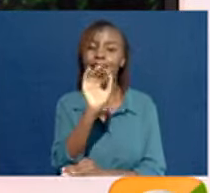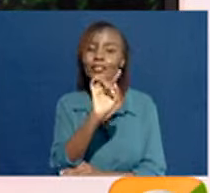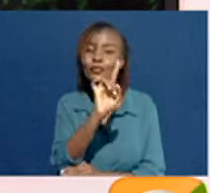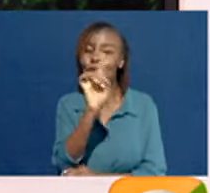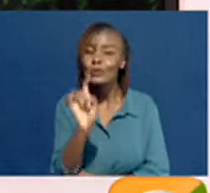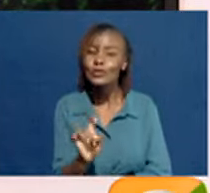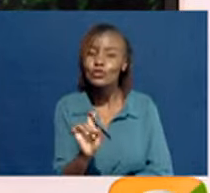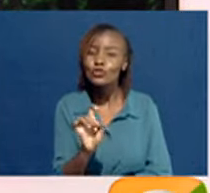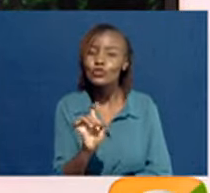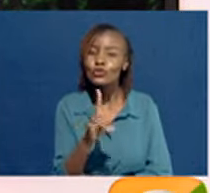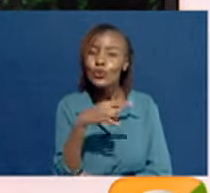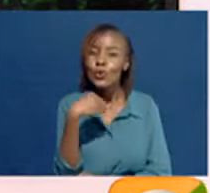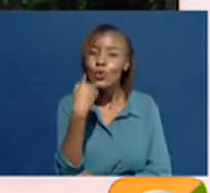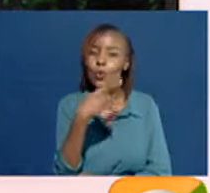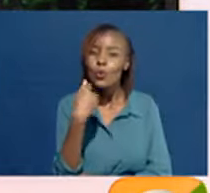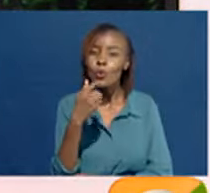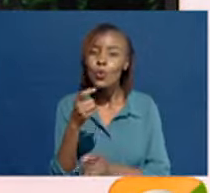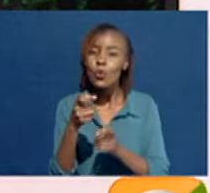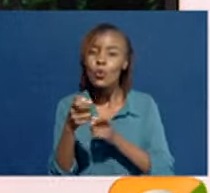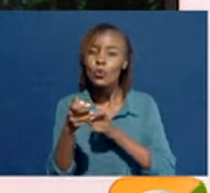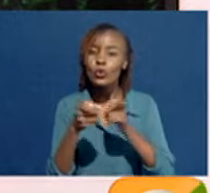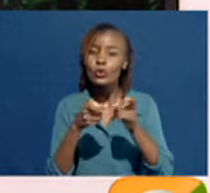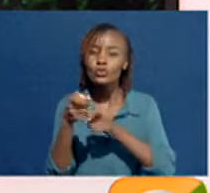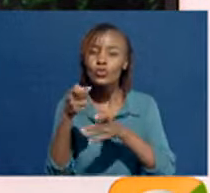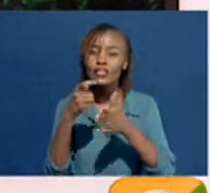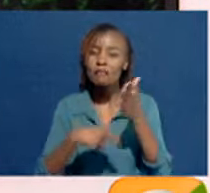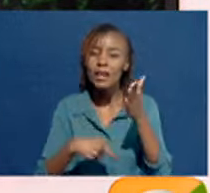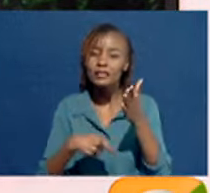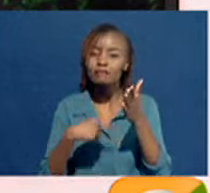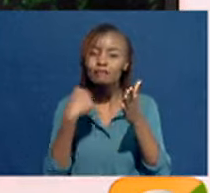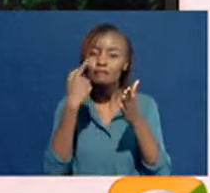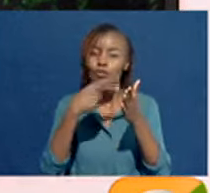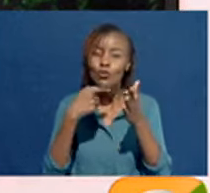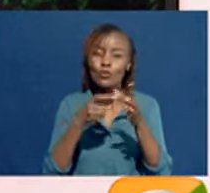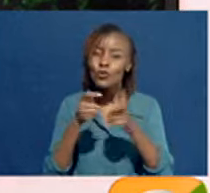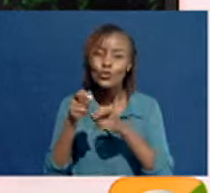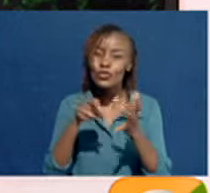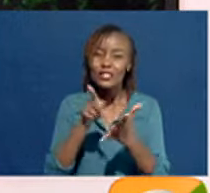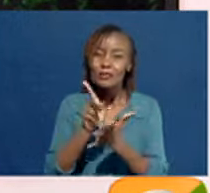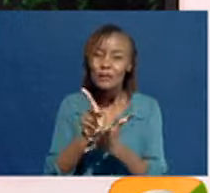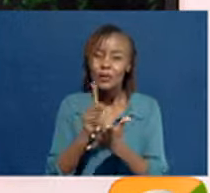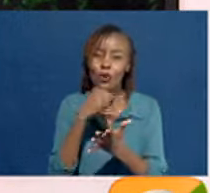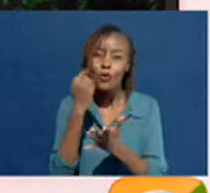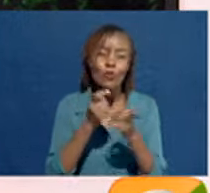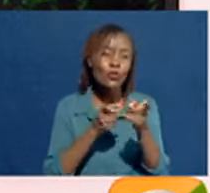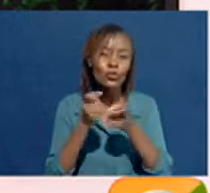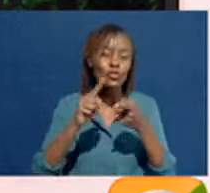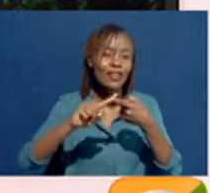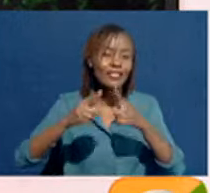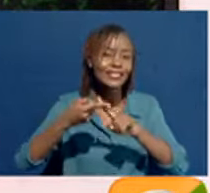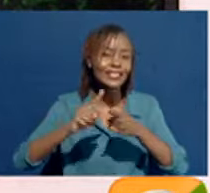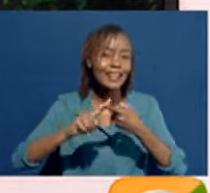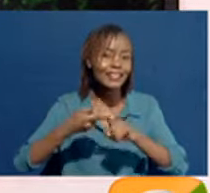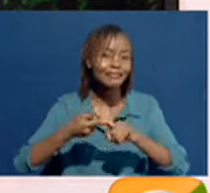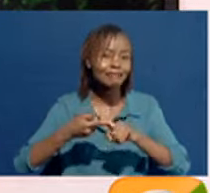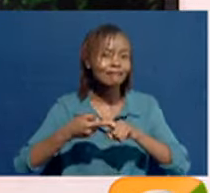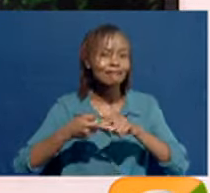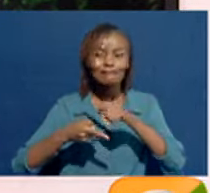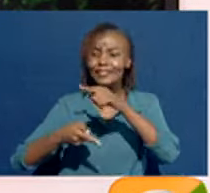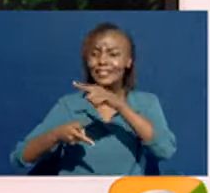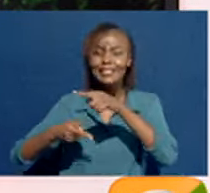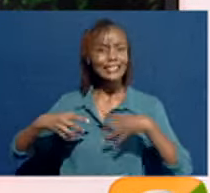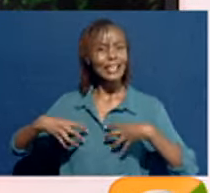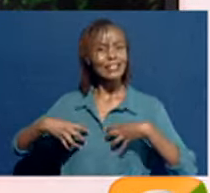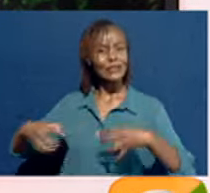setting the price and the standards, that those in the other part of the world who are causing the pollution are the ones setting these